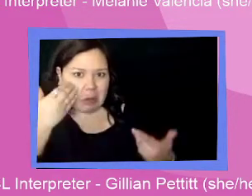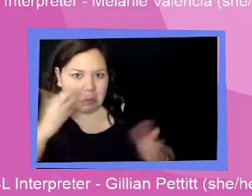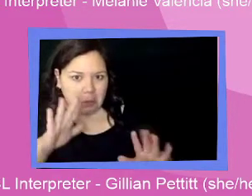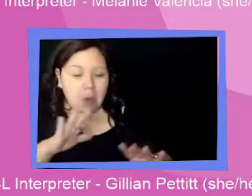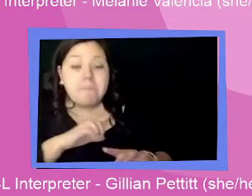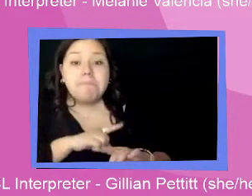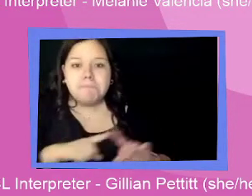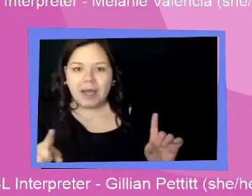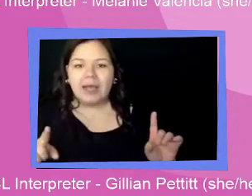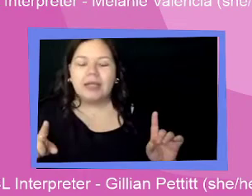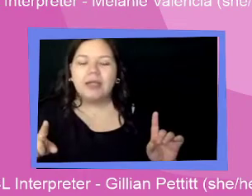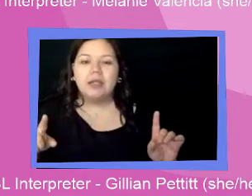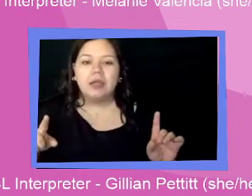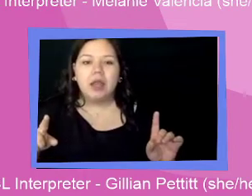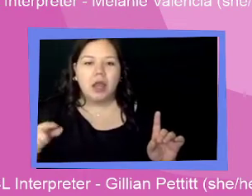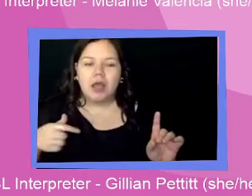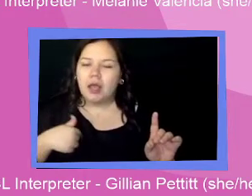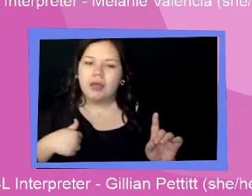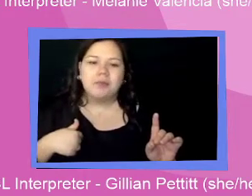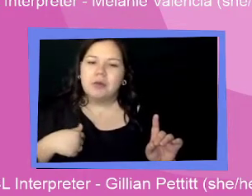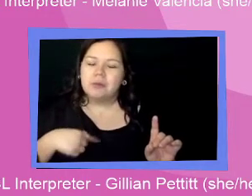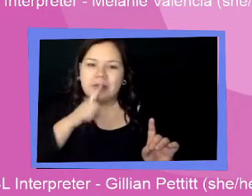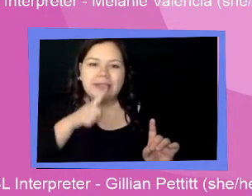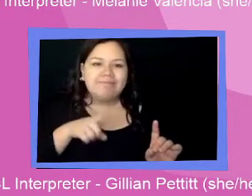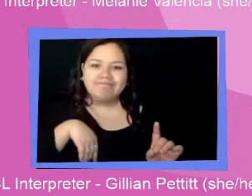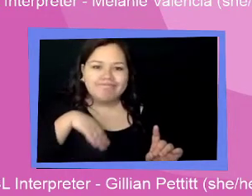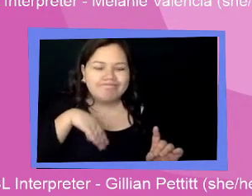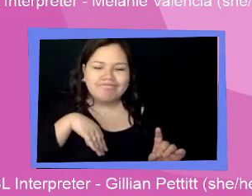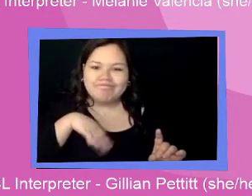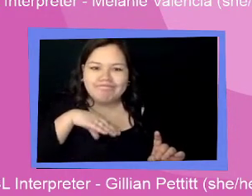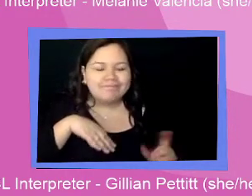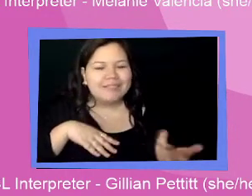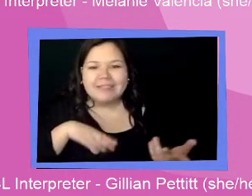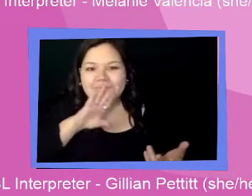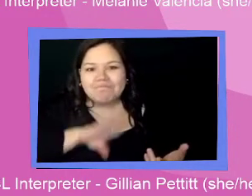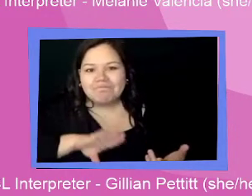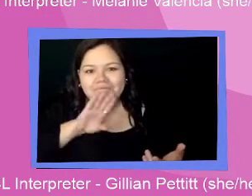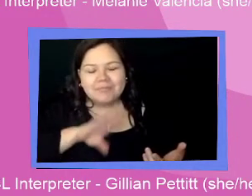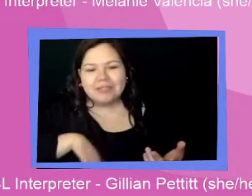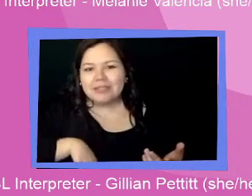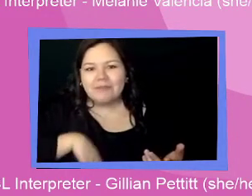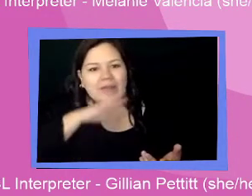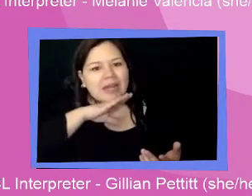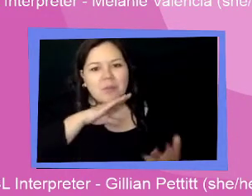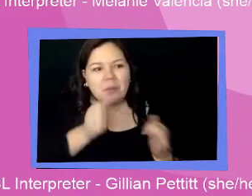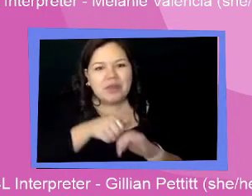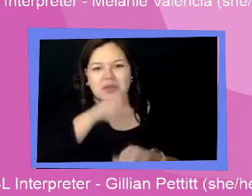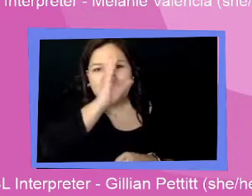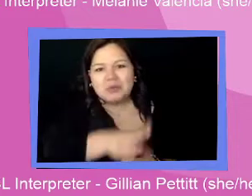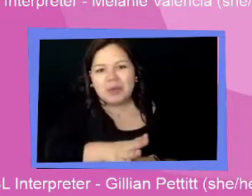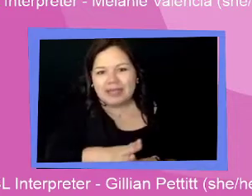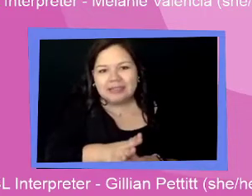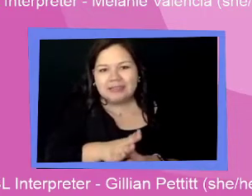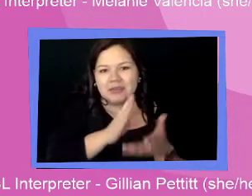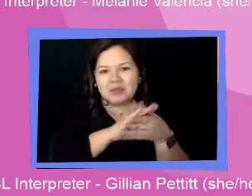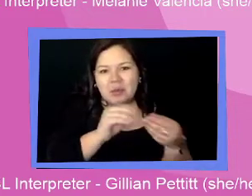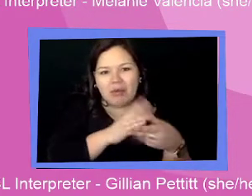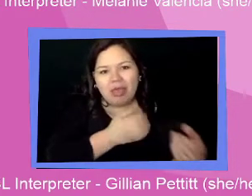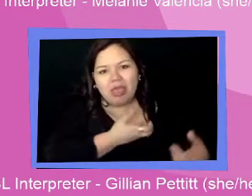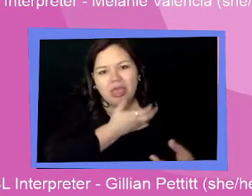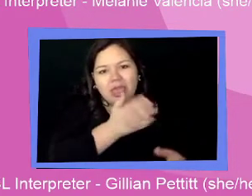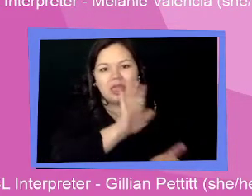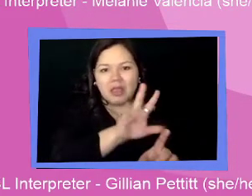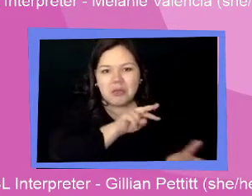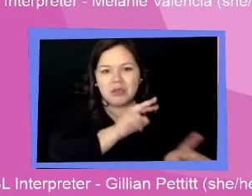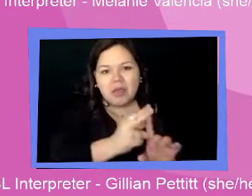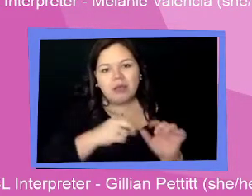so tired of straight perspective and their offering storytelling. We have been hearing straight perspectives and their offering